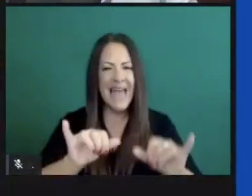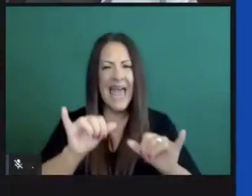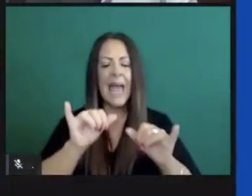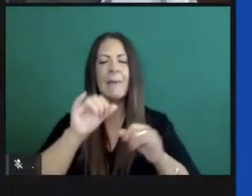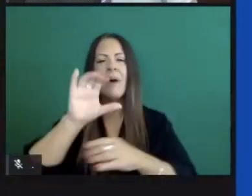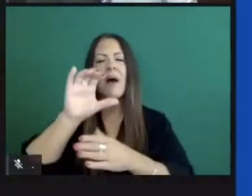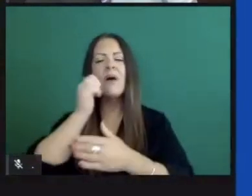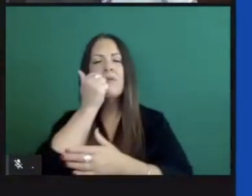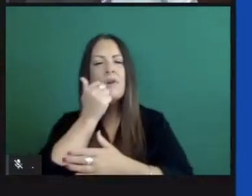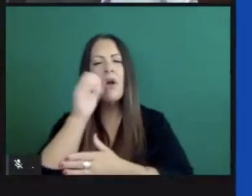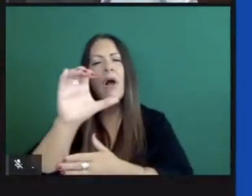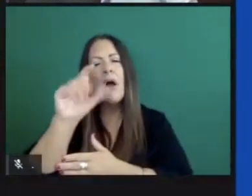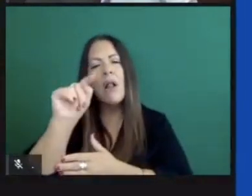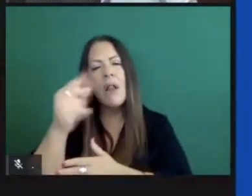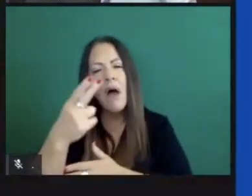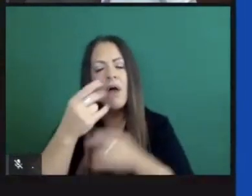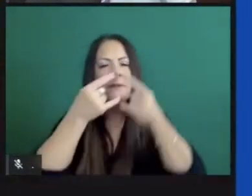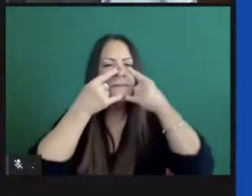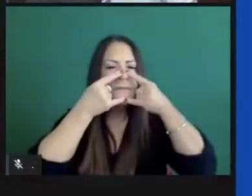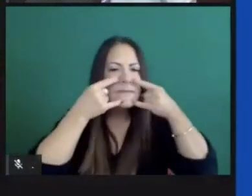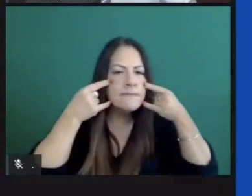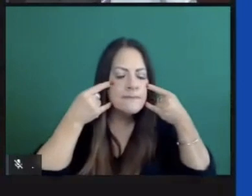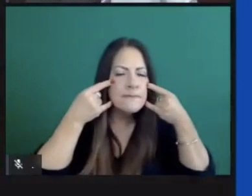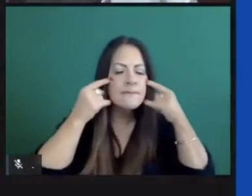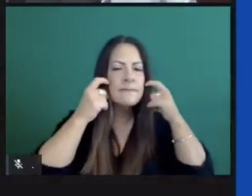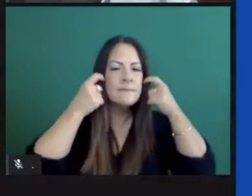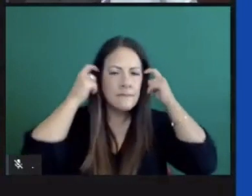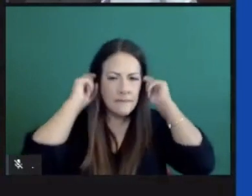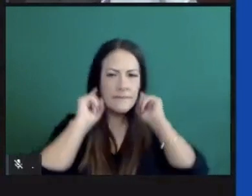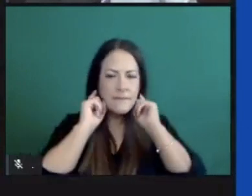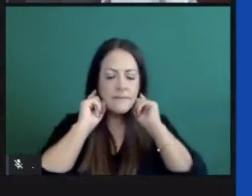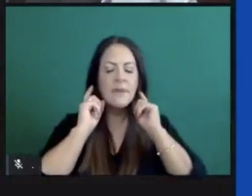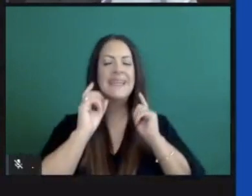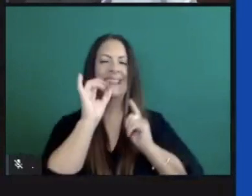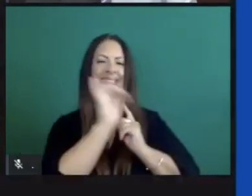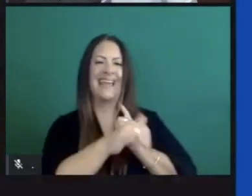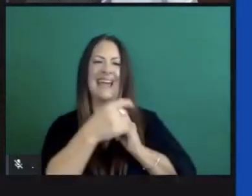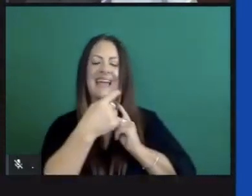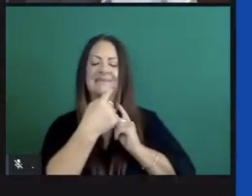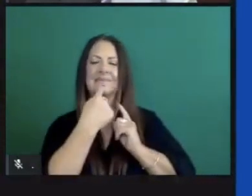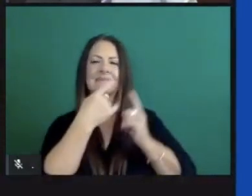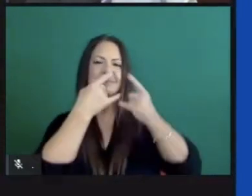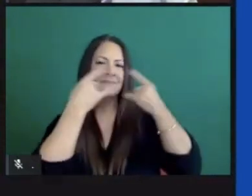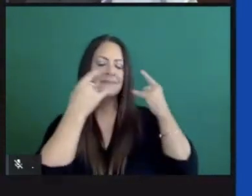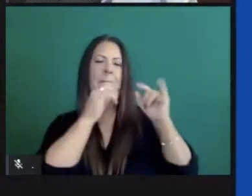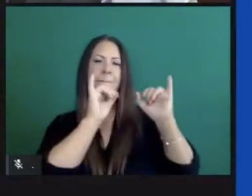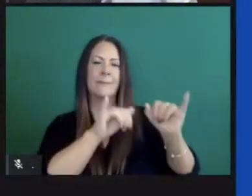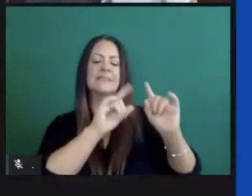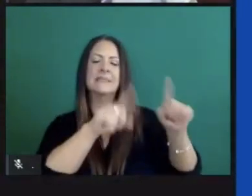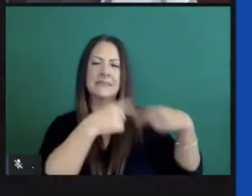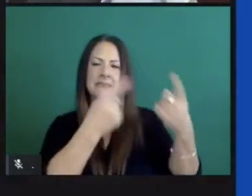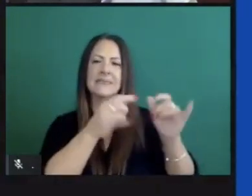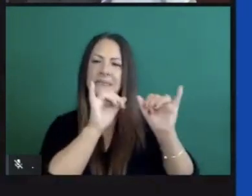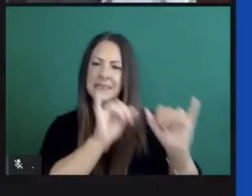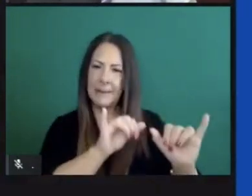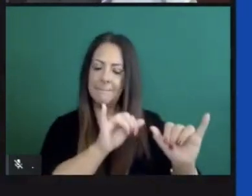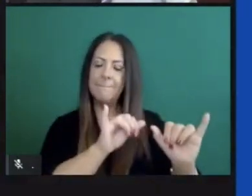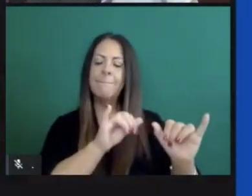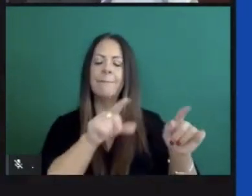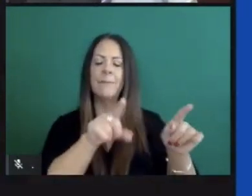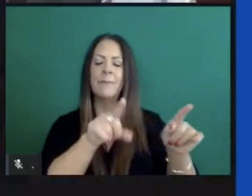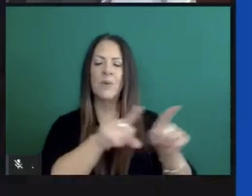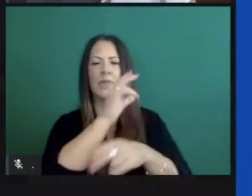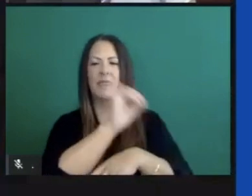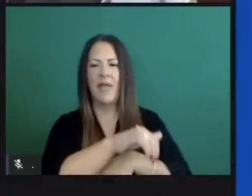when you go to outdoor events, when you go to the grocery store, or wherever you might be visiting with your face